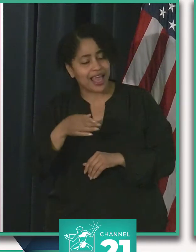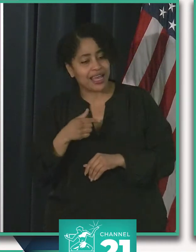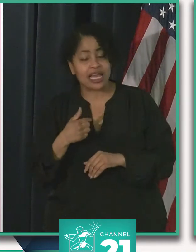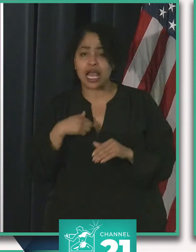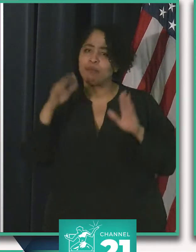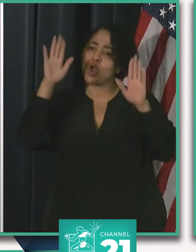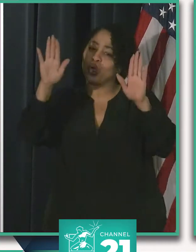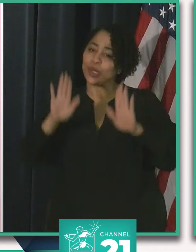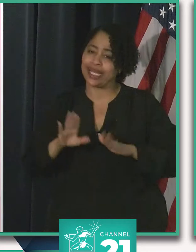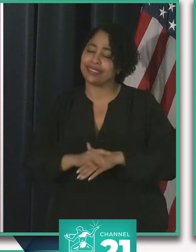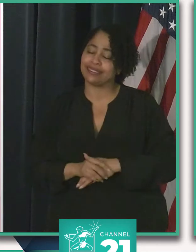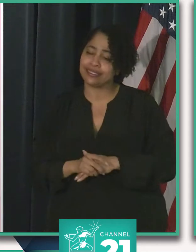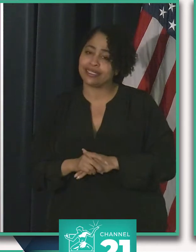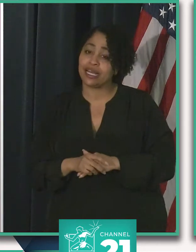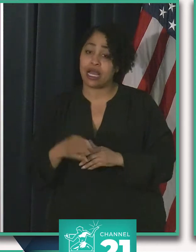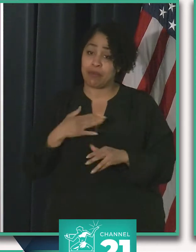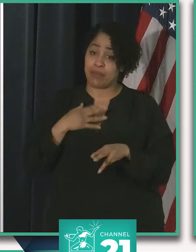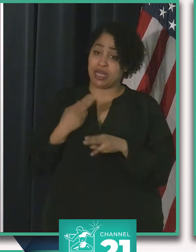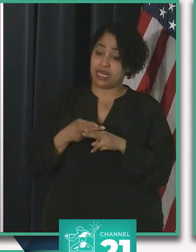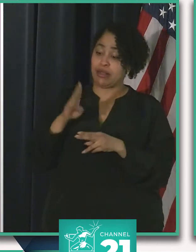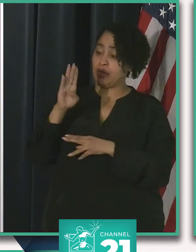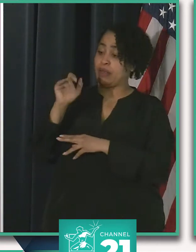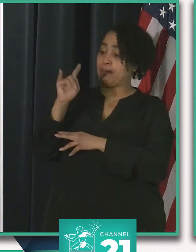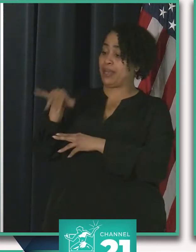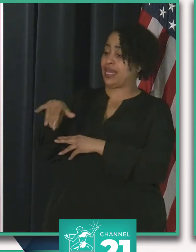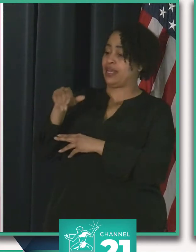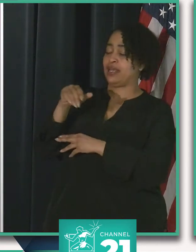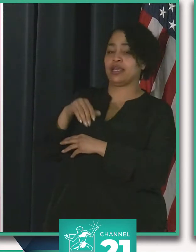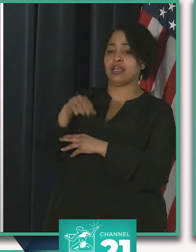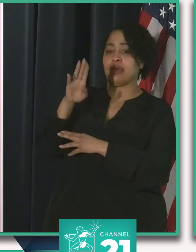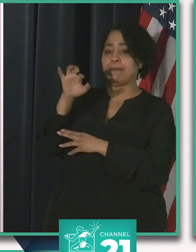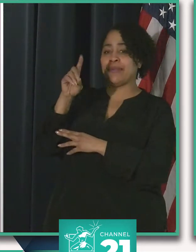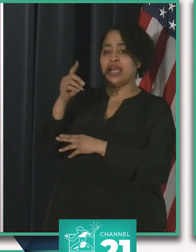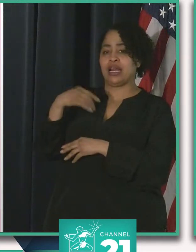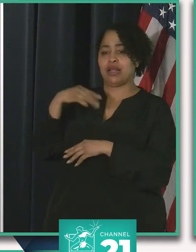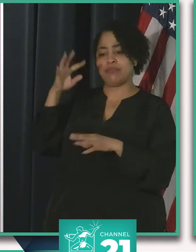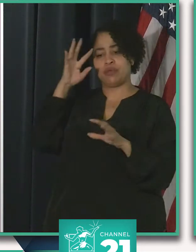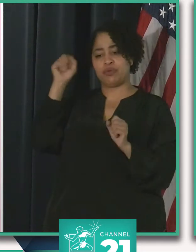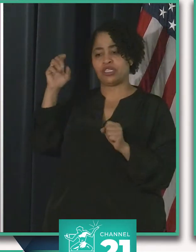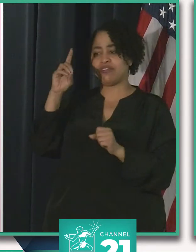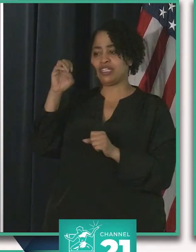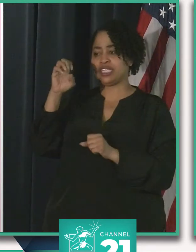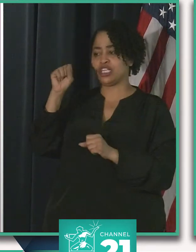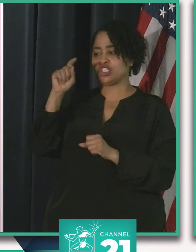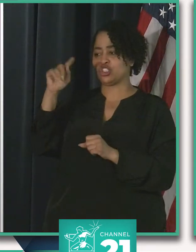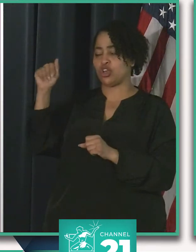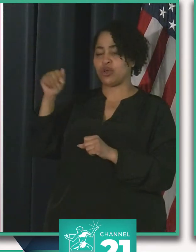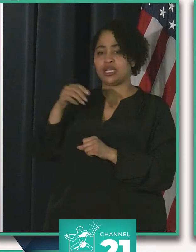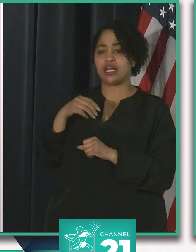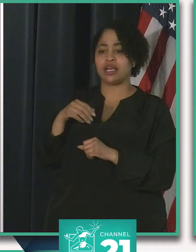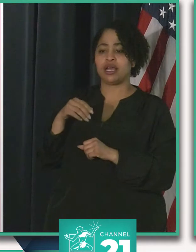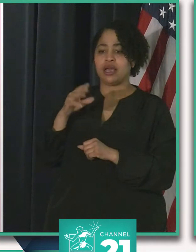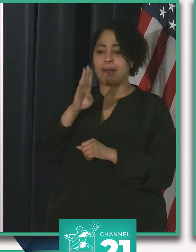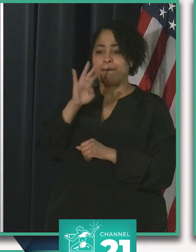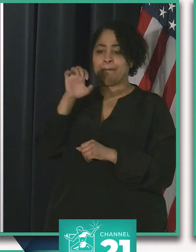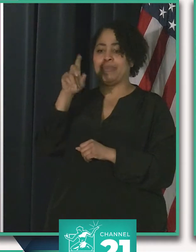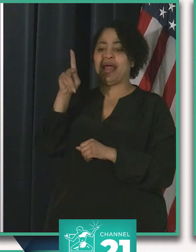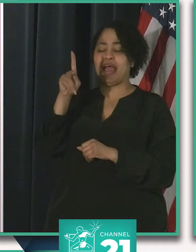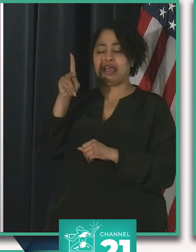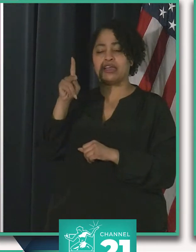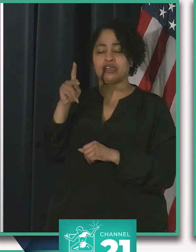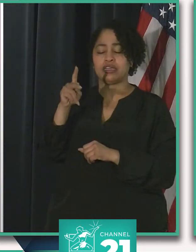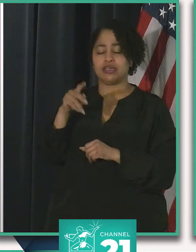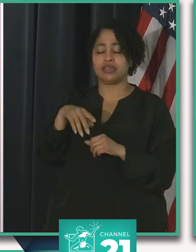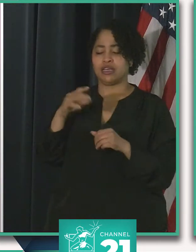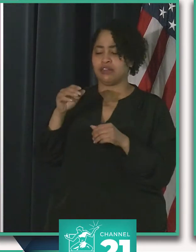I'm great. My name is Betty A. Varner, president of DeSoto, Ellsworth Black Association,